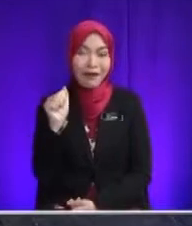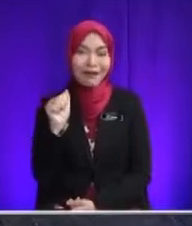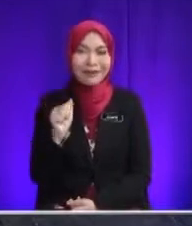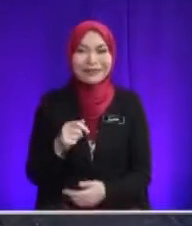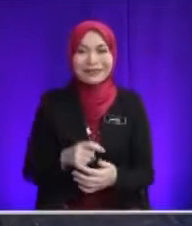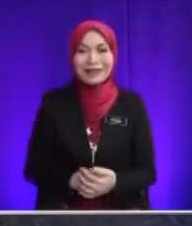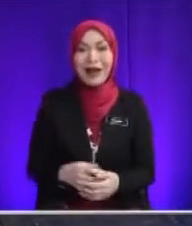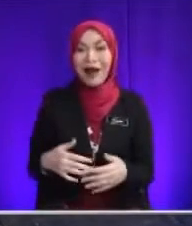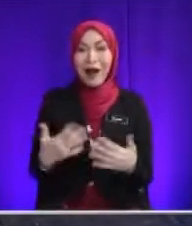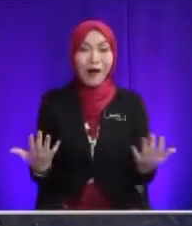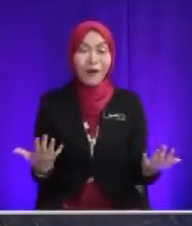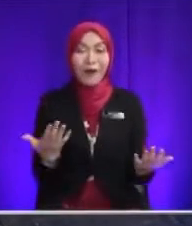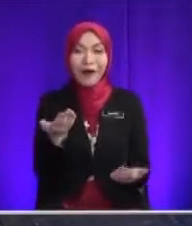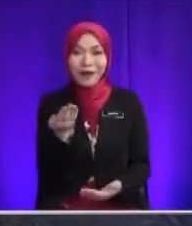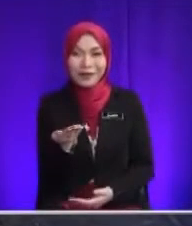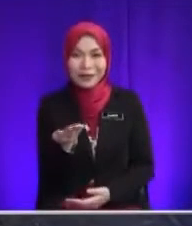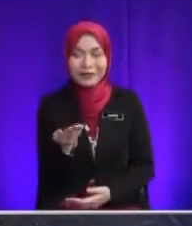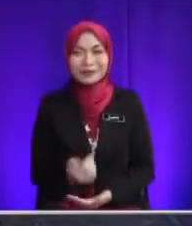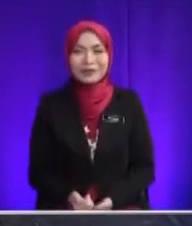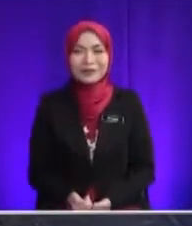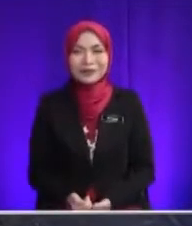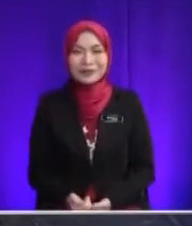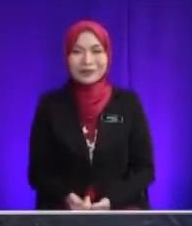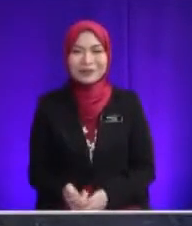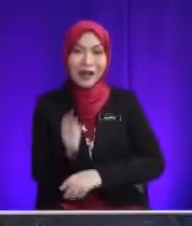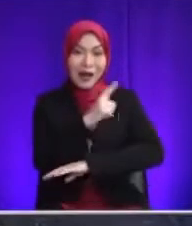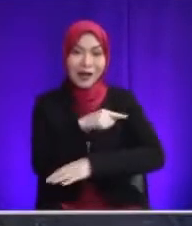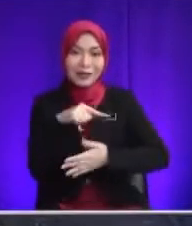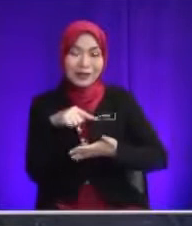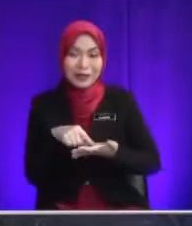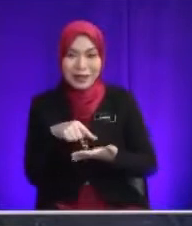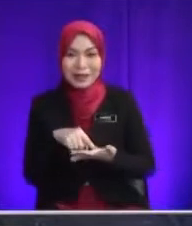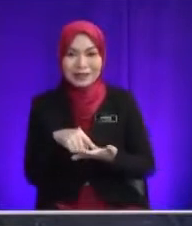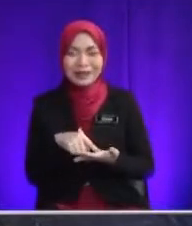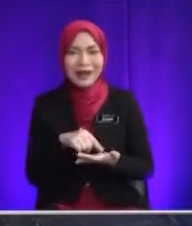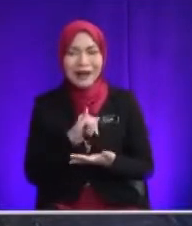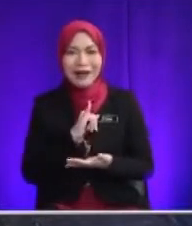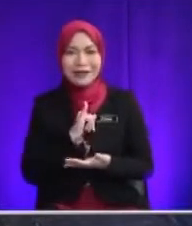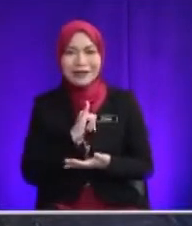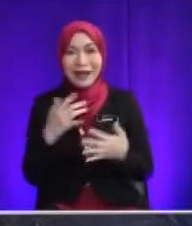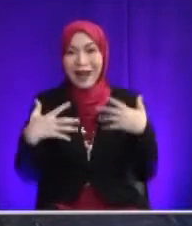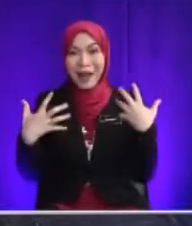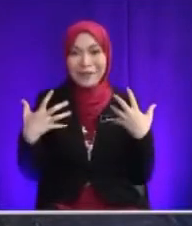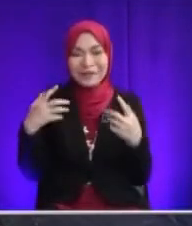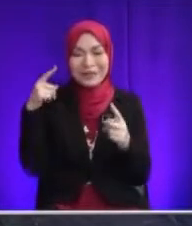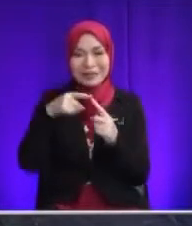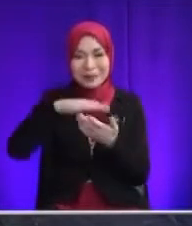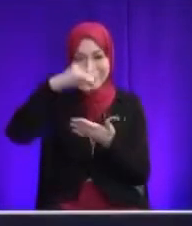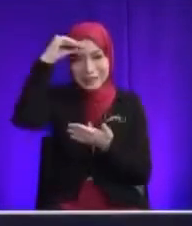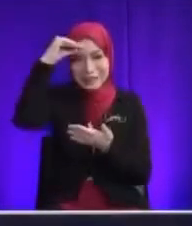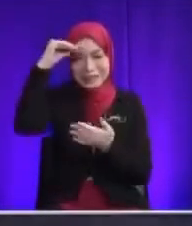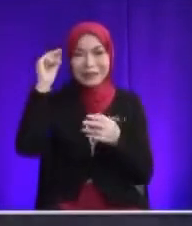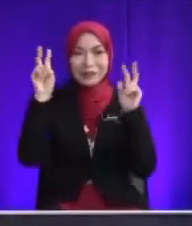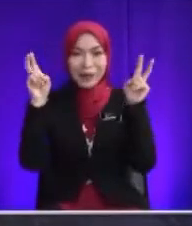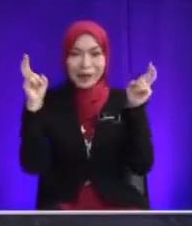well. I am so excited to learn on today's topic, which is very interesting, which is crime. Yes. But before that, a classroom isn't